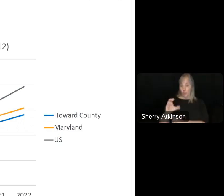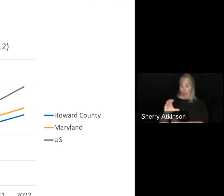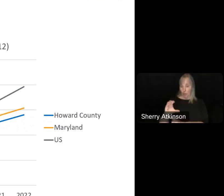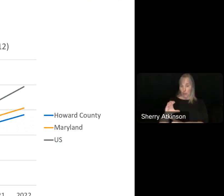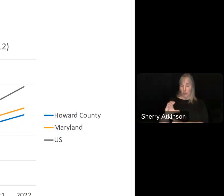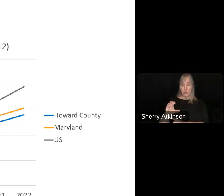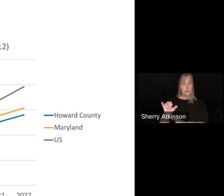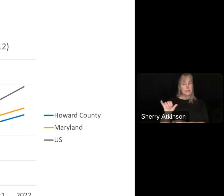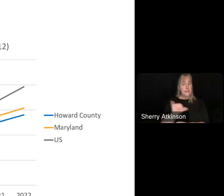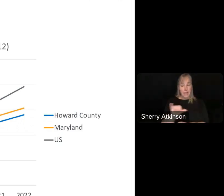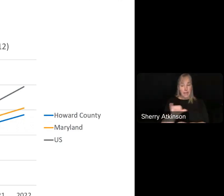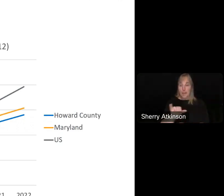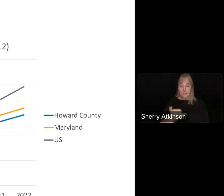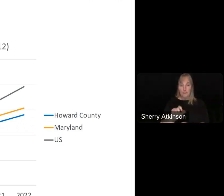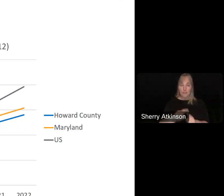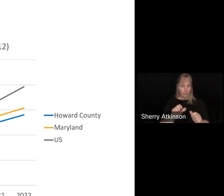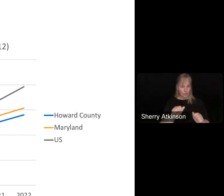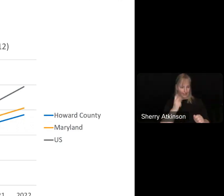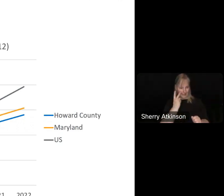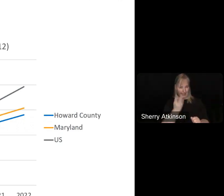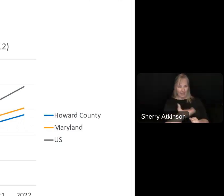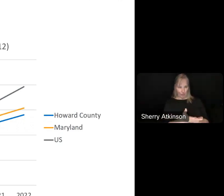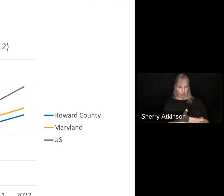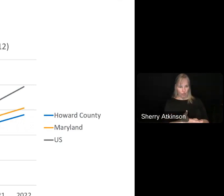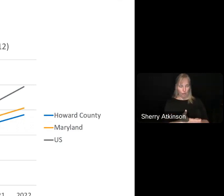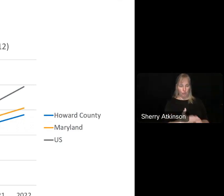same way, but as you see there,